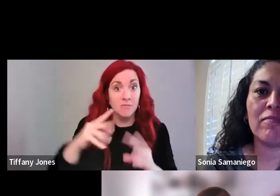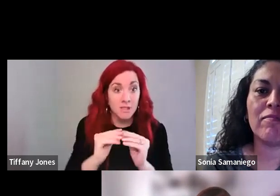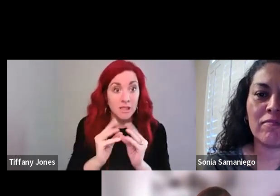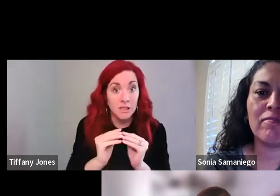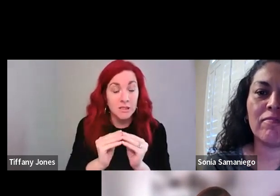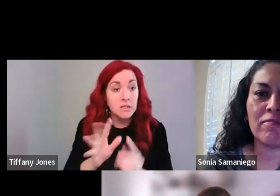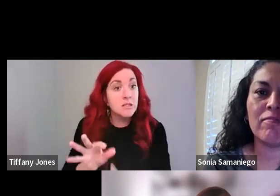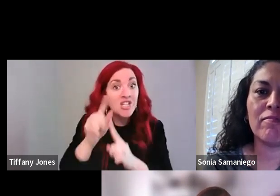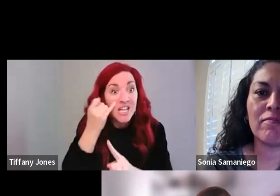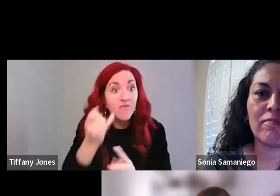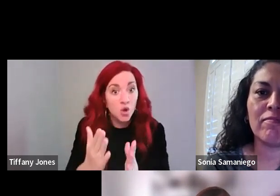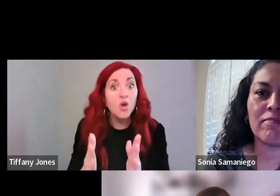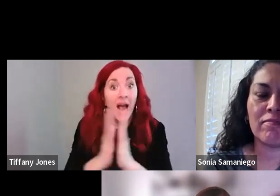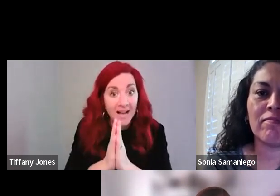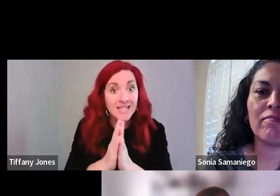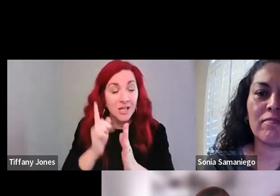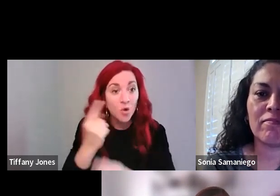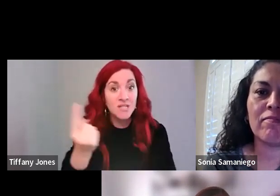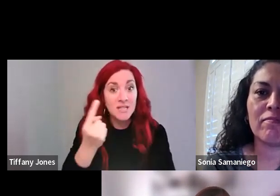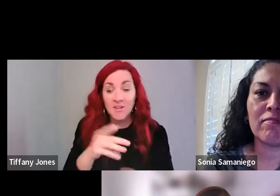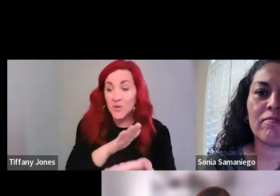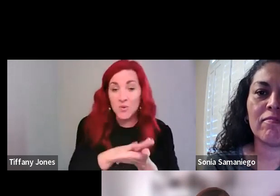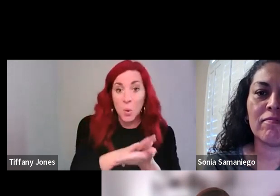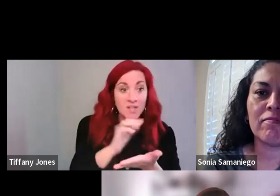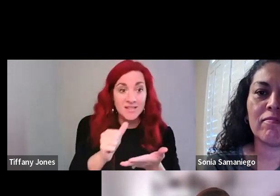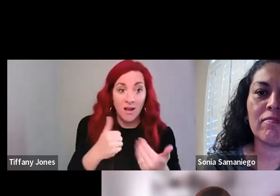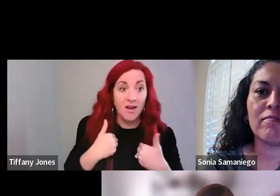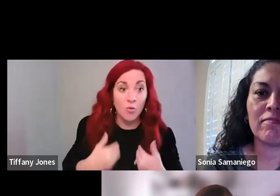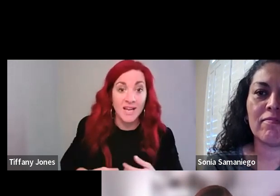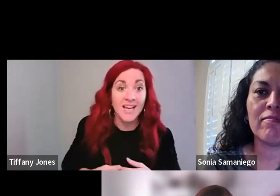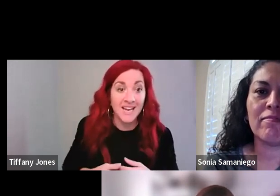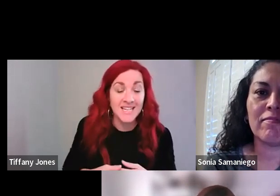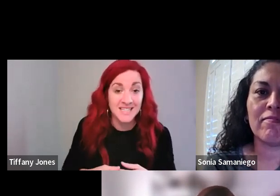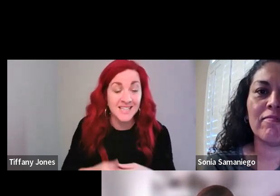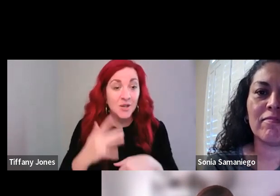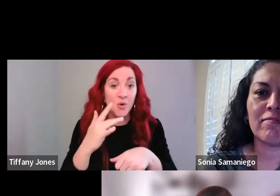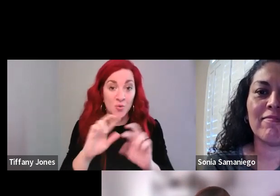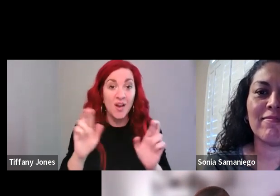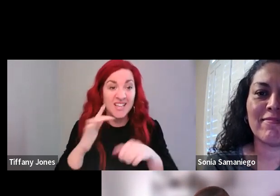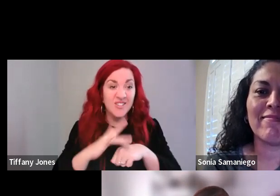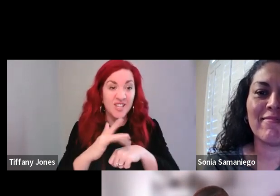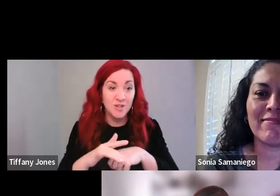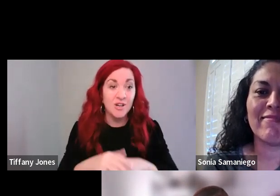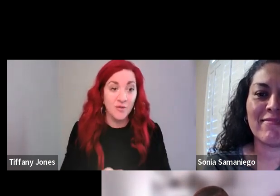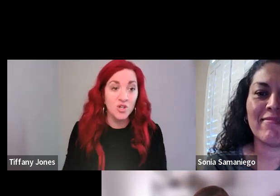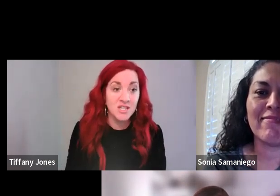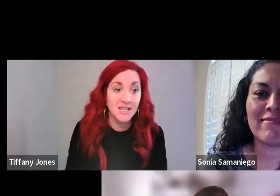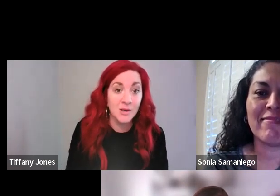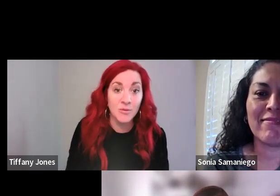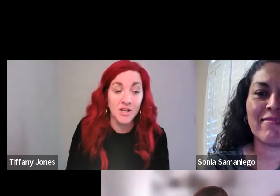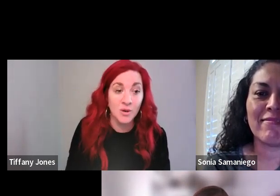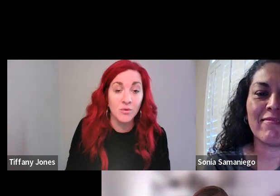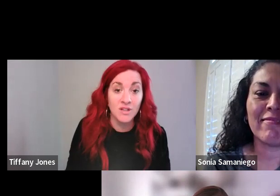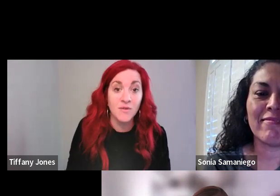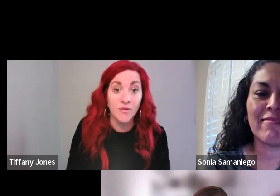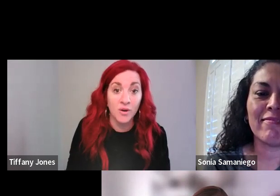especially if you're asking for something that the school doesn't have readily available. Right, and I did. Okay. Unfortunately,